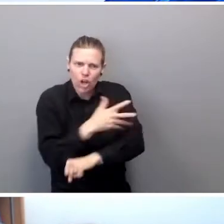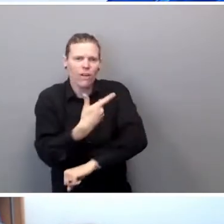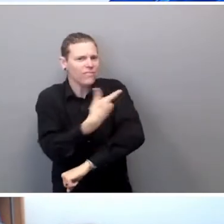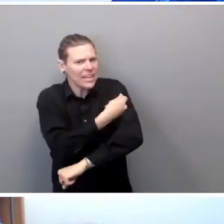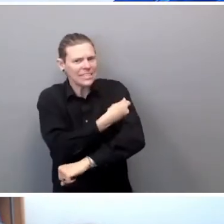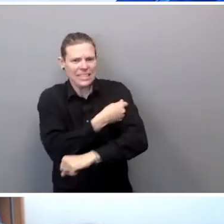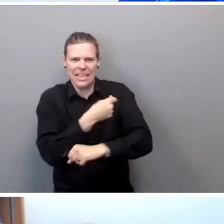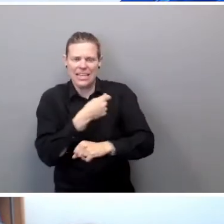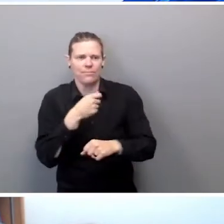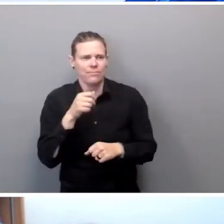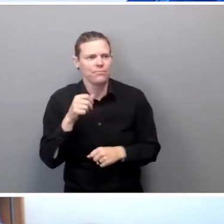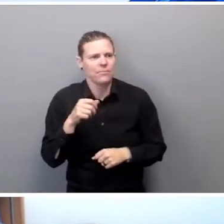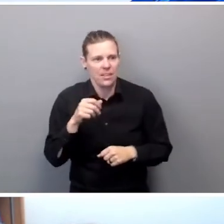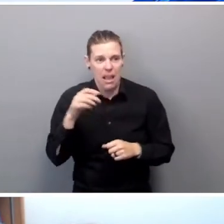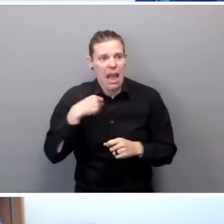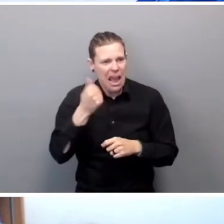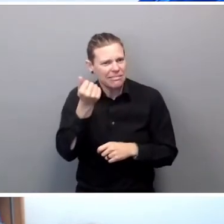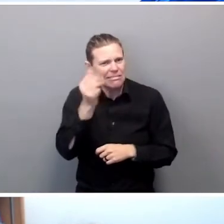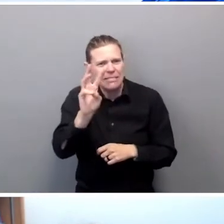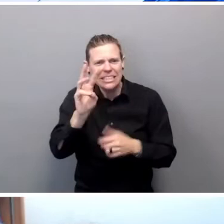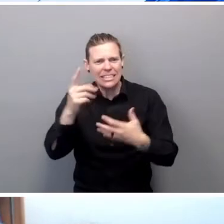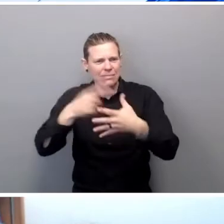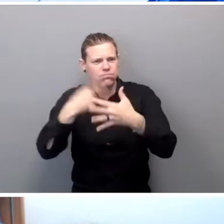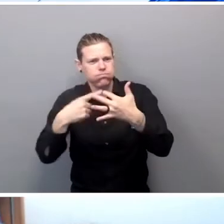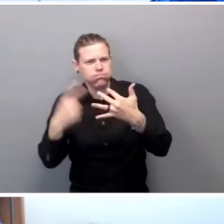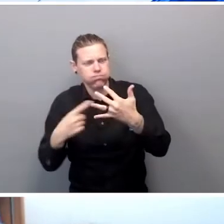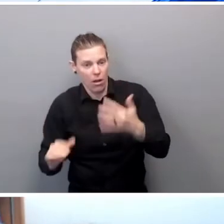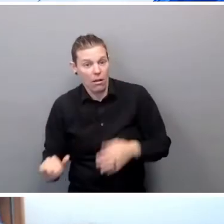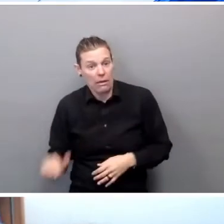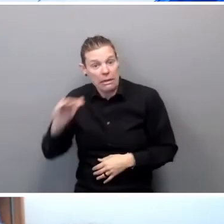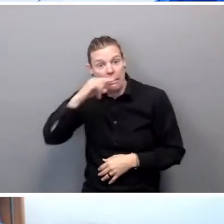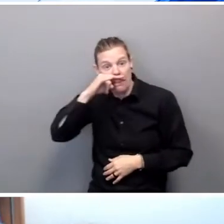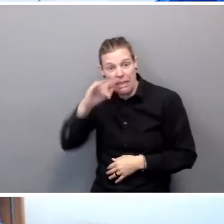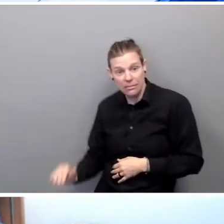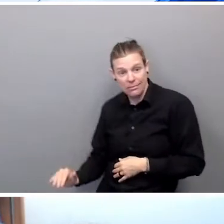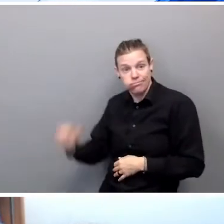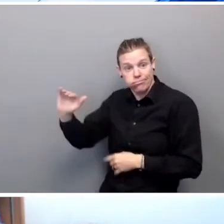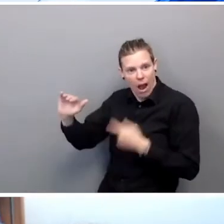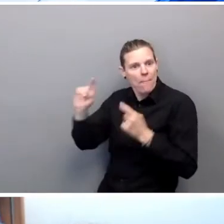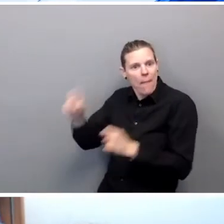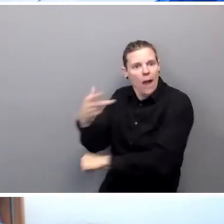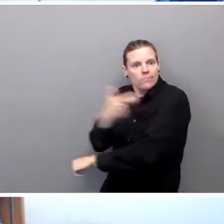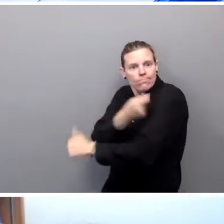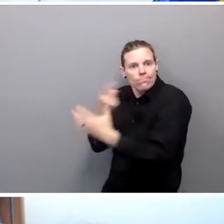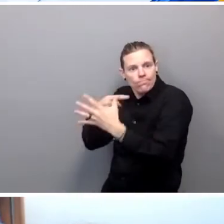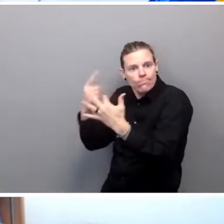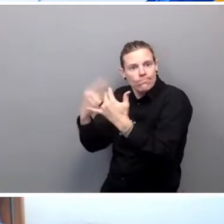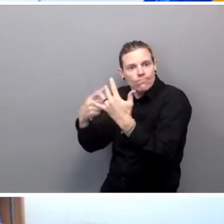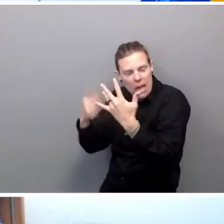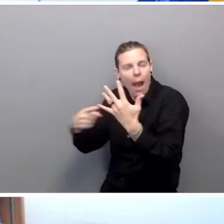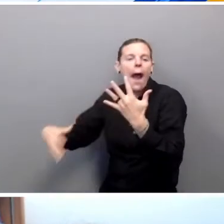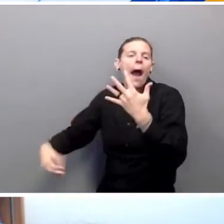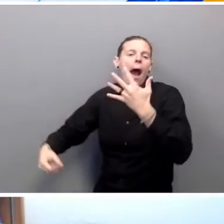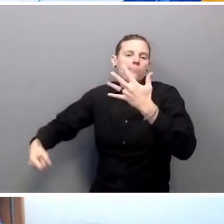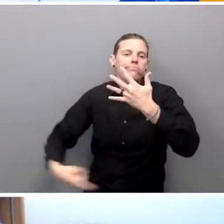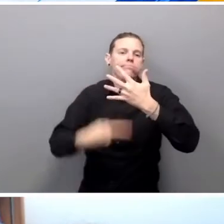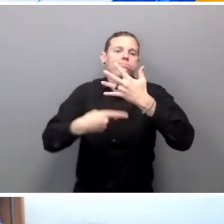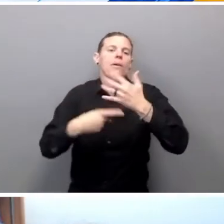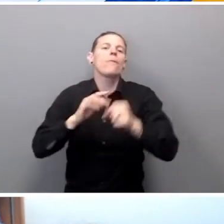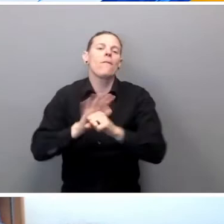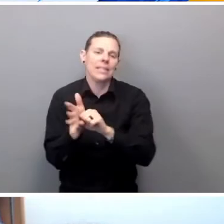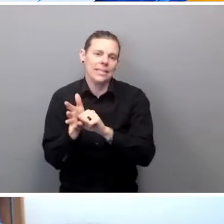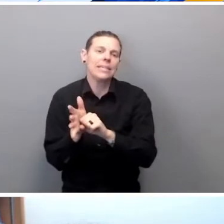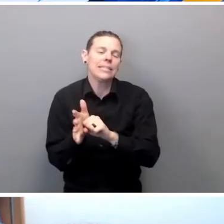16 vaccines they have to administer, and so I think I'd be happy to personally talk to